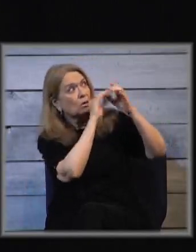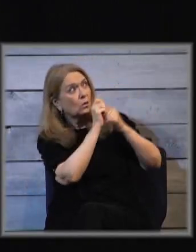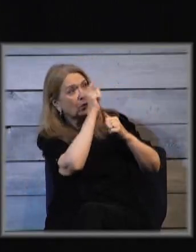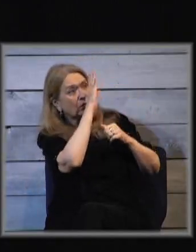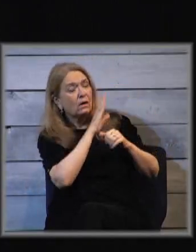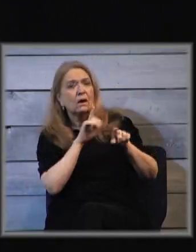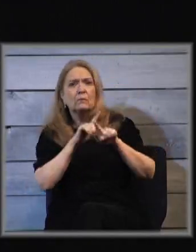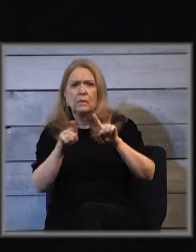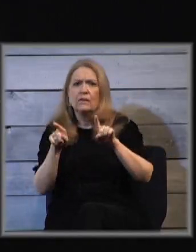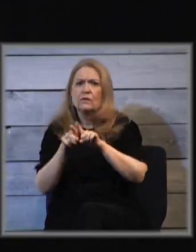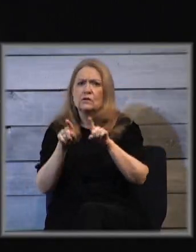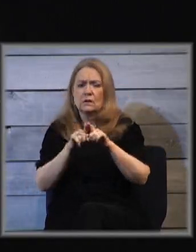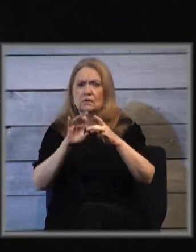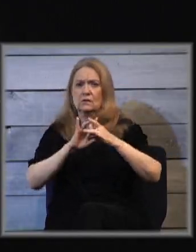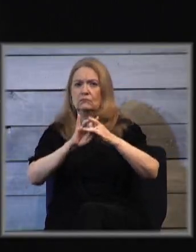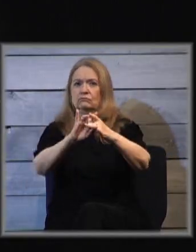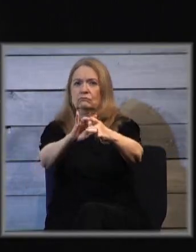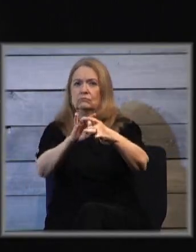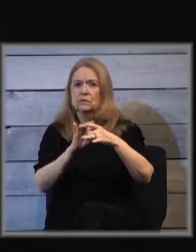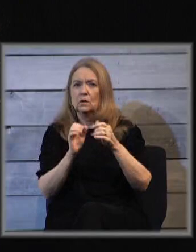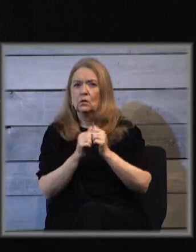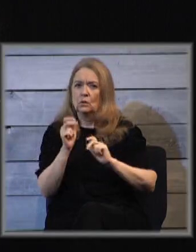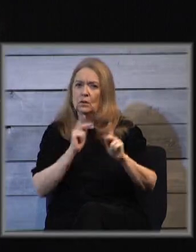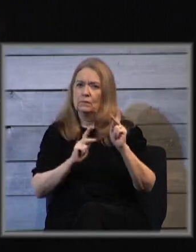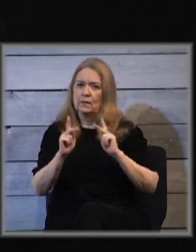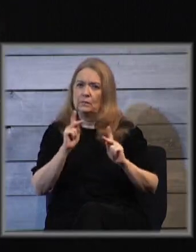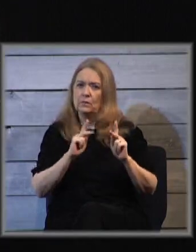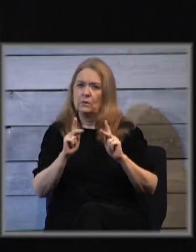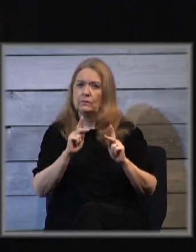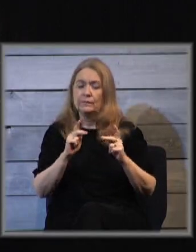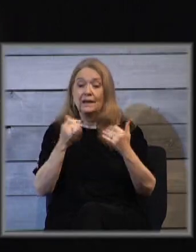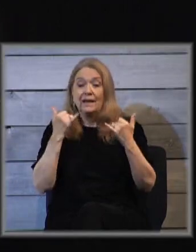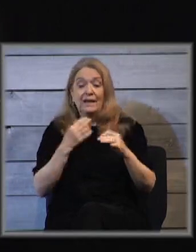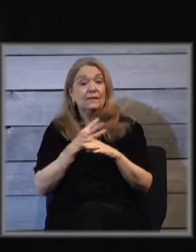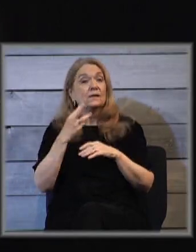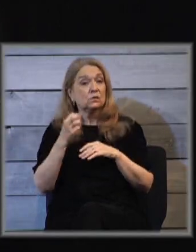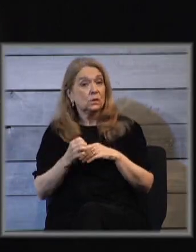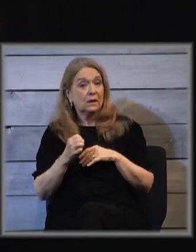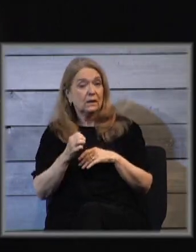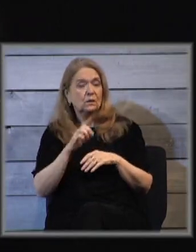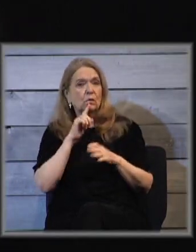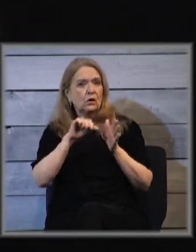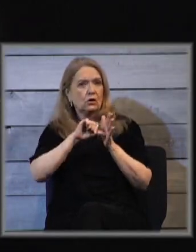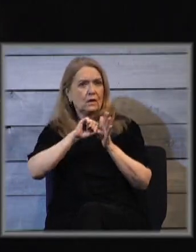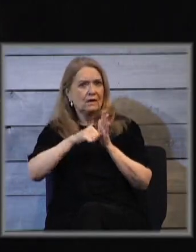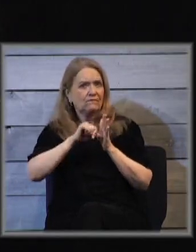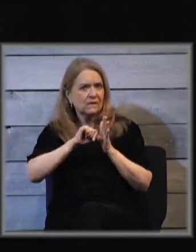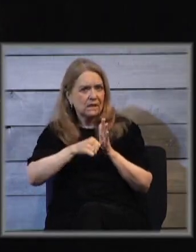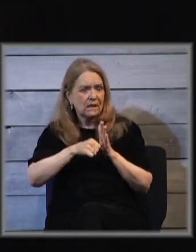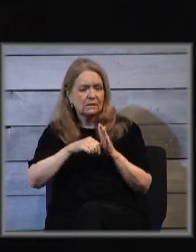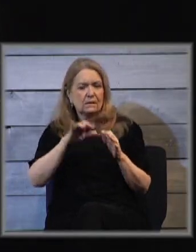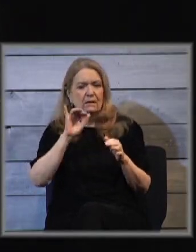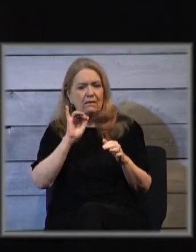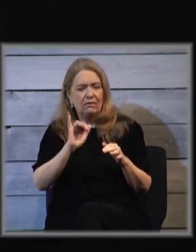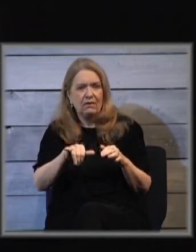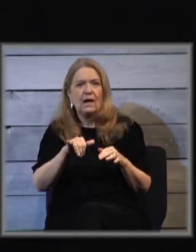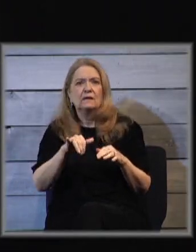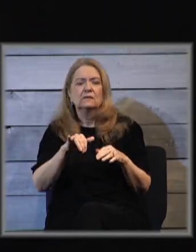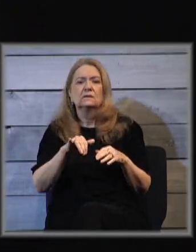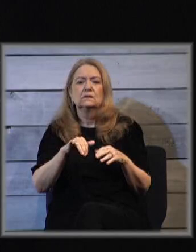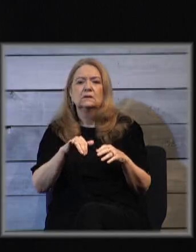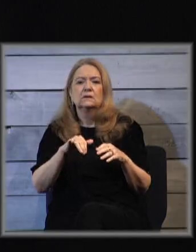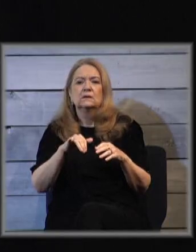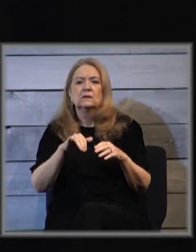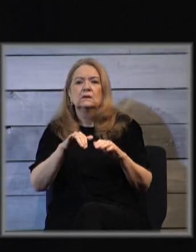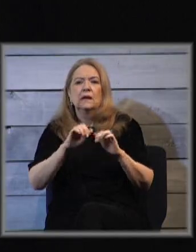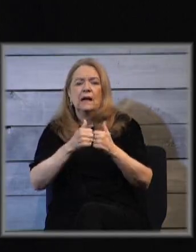There's also a horizontal reconciliation. And this weekend, we're emphasizing that work of